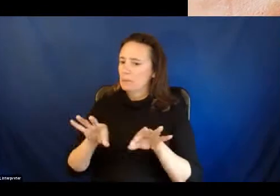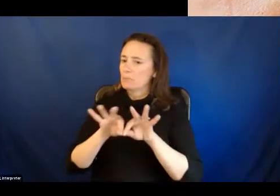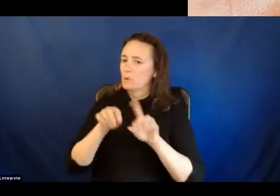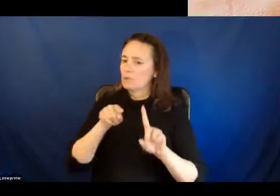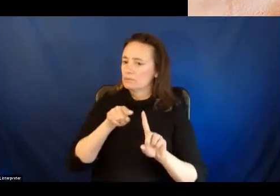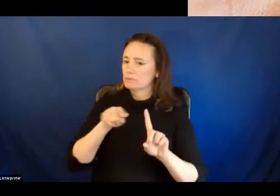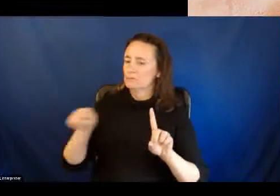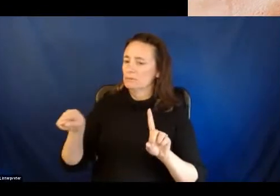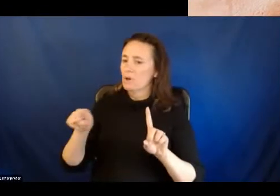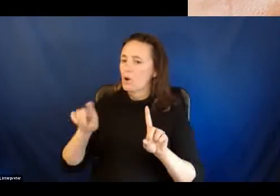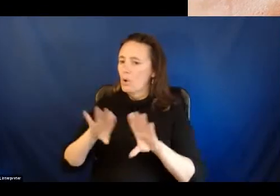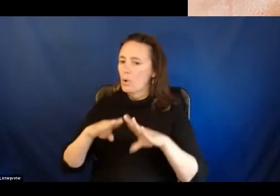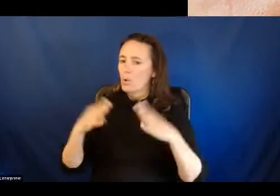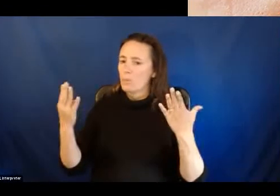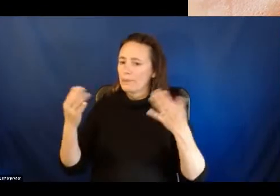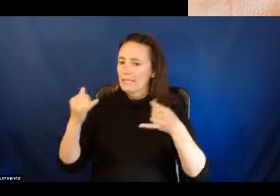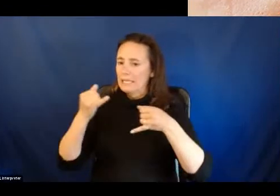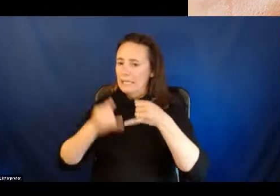validation.